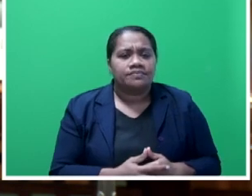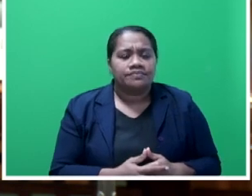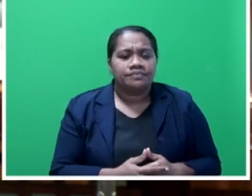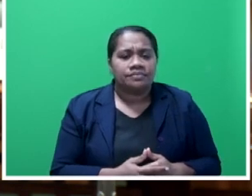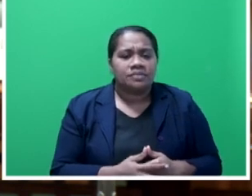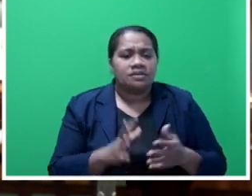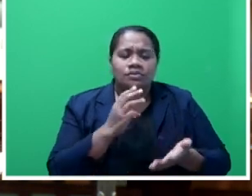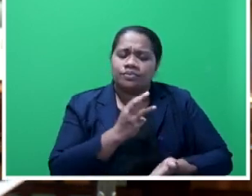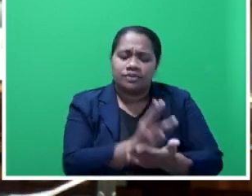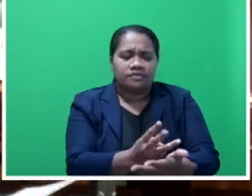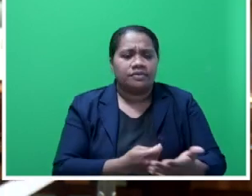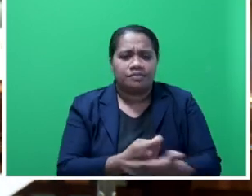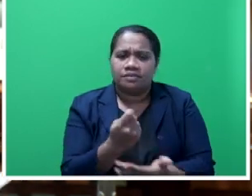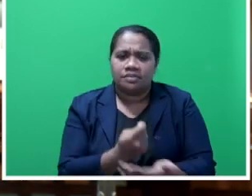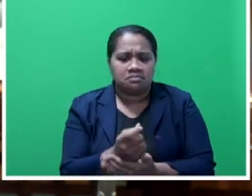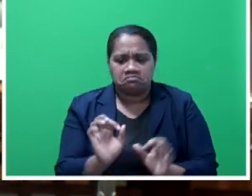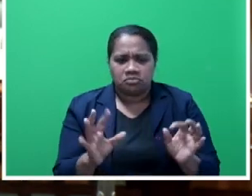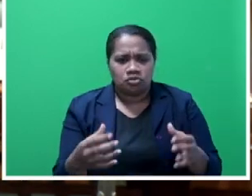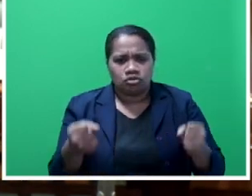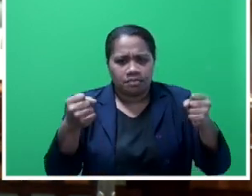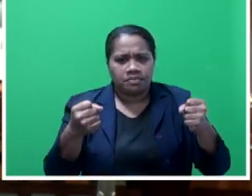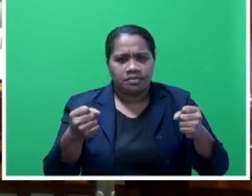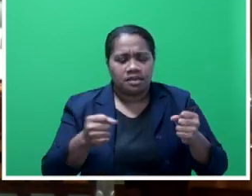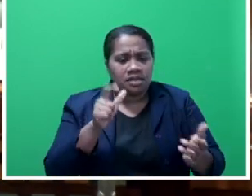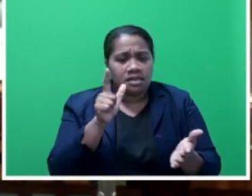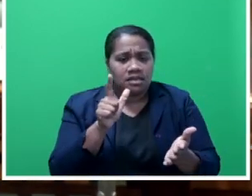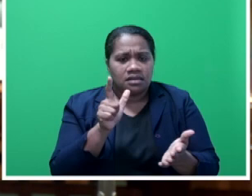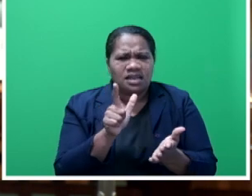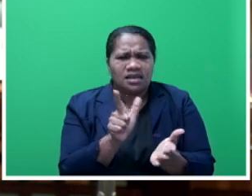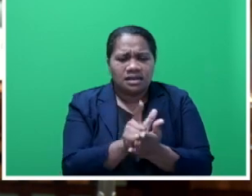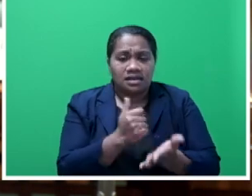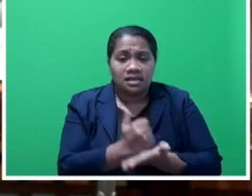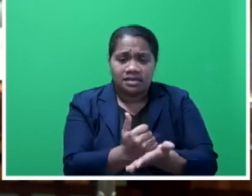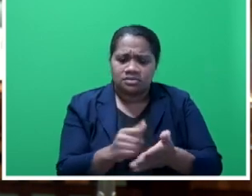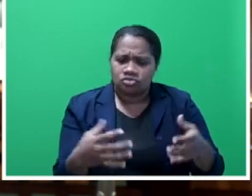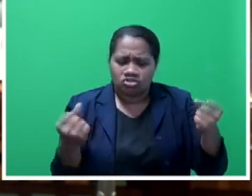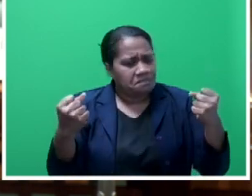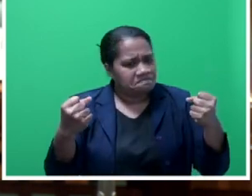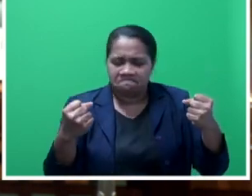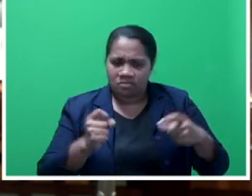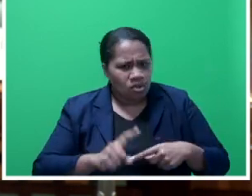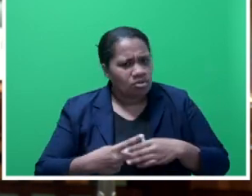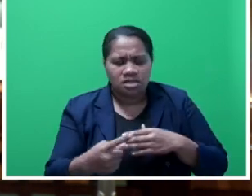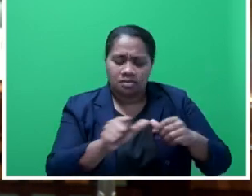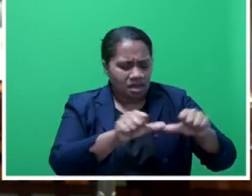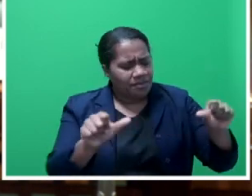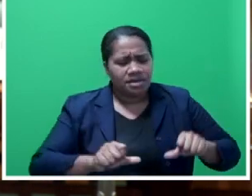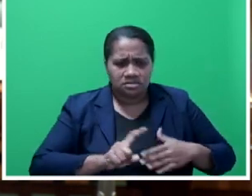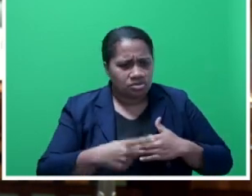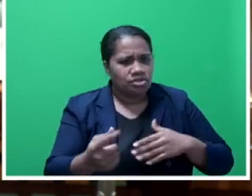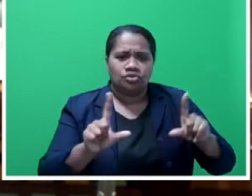stopped. Legal aid has not been stopped, Mr. Speaker, sir. Agriculture is doing its work. Mr. Speaker,